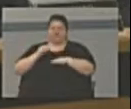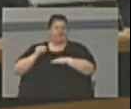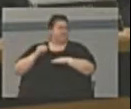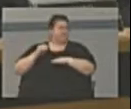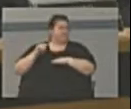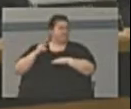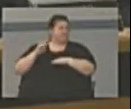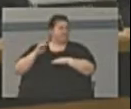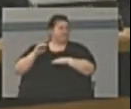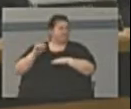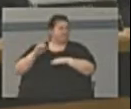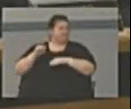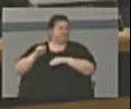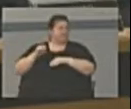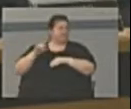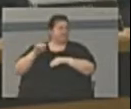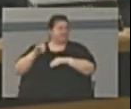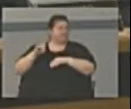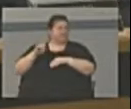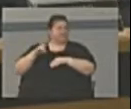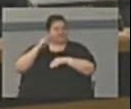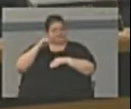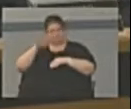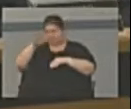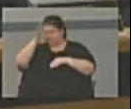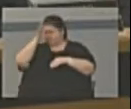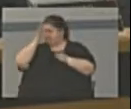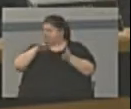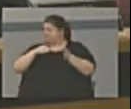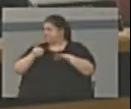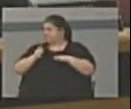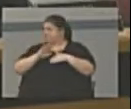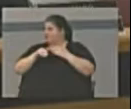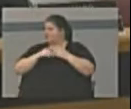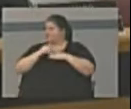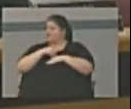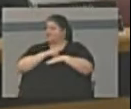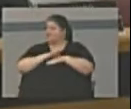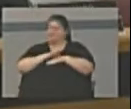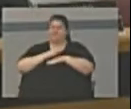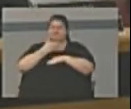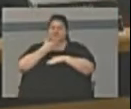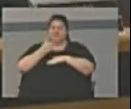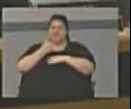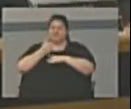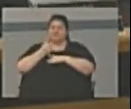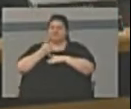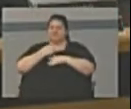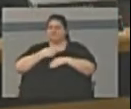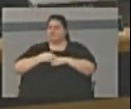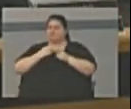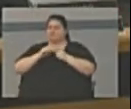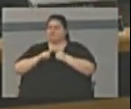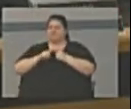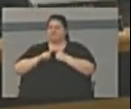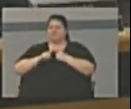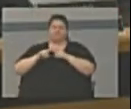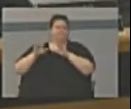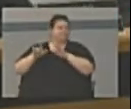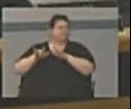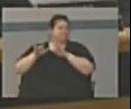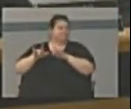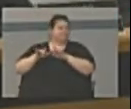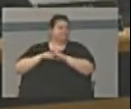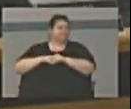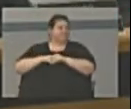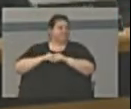Public Works and the passing of his father. And Paul, you please send our best regards to your Park and Recs, Public